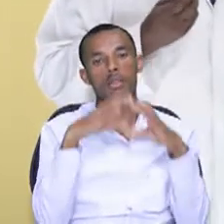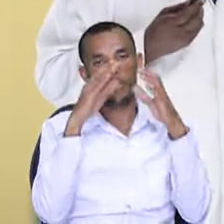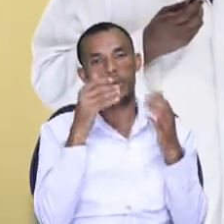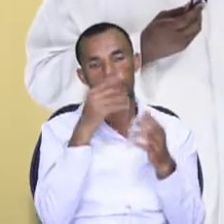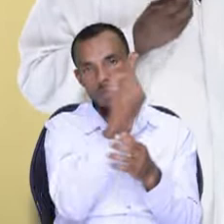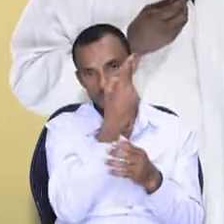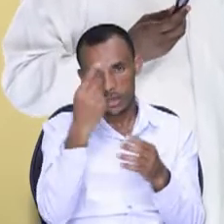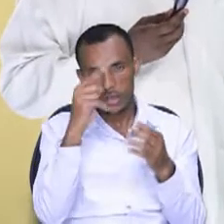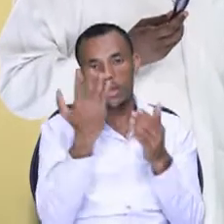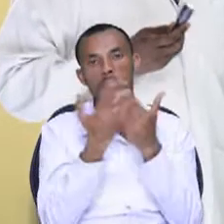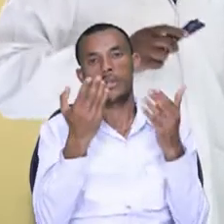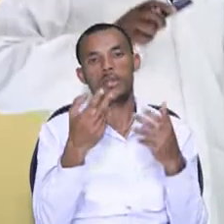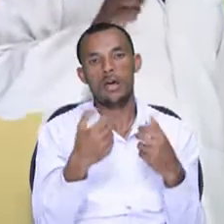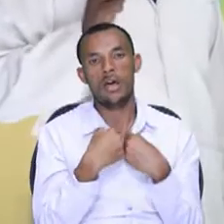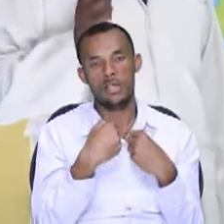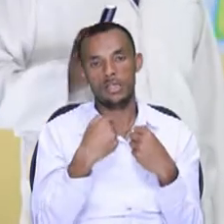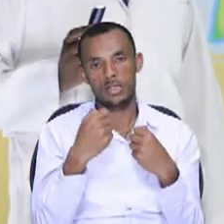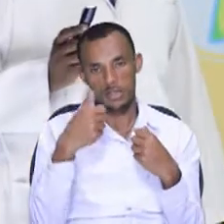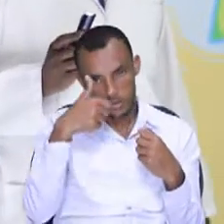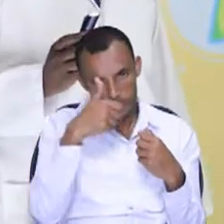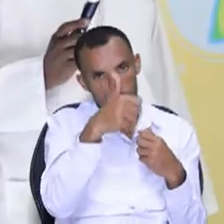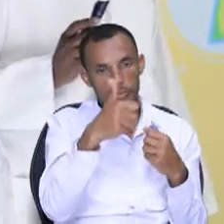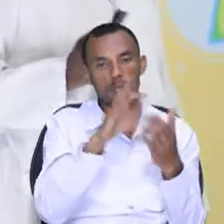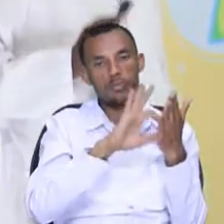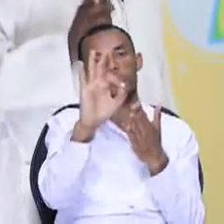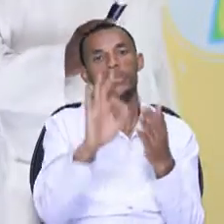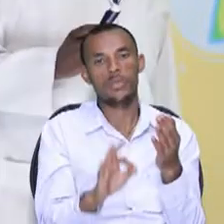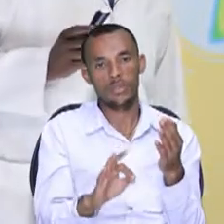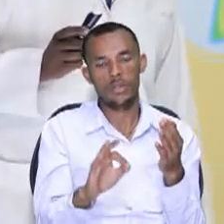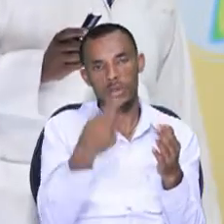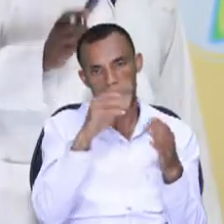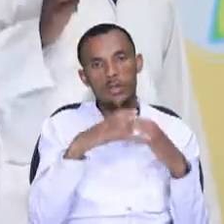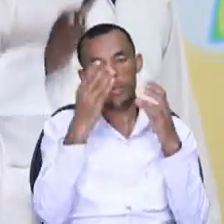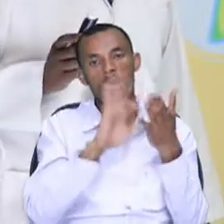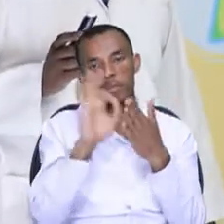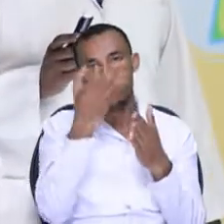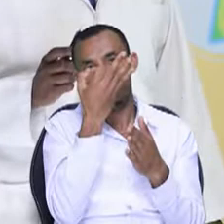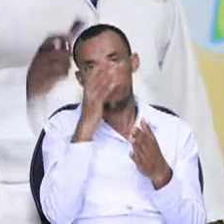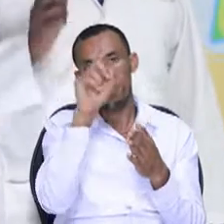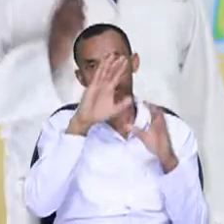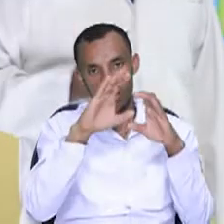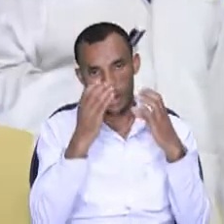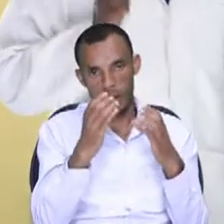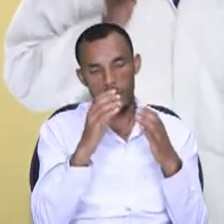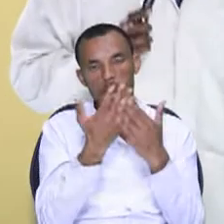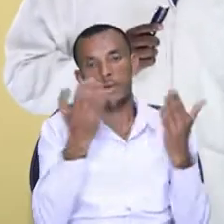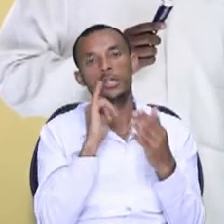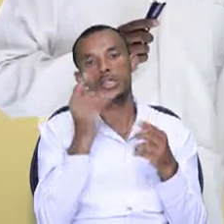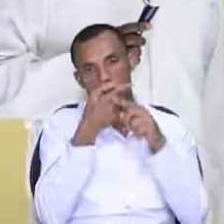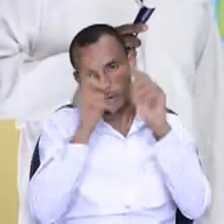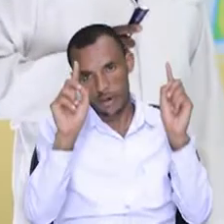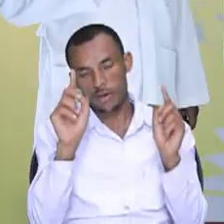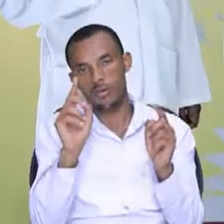element has its own atomic number. The atomic number of one element is